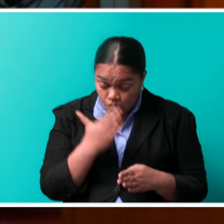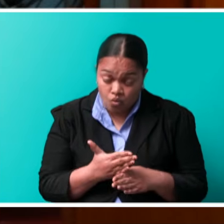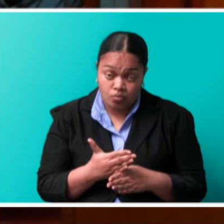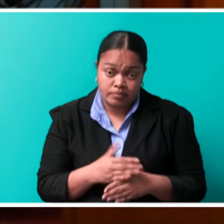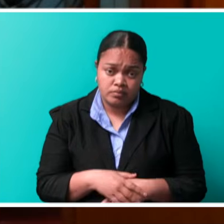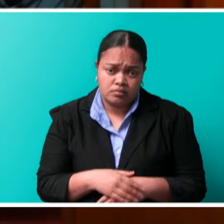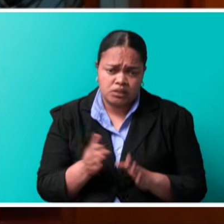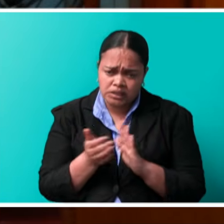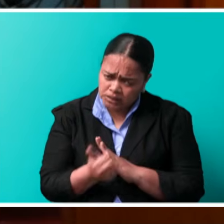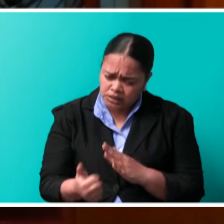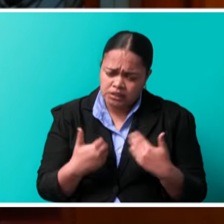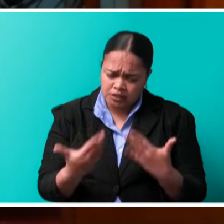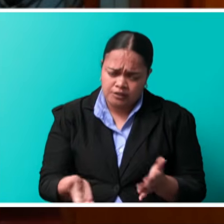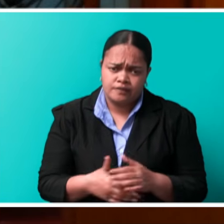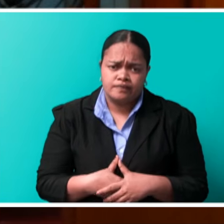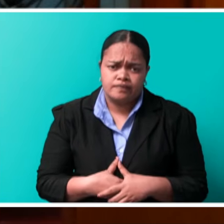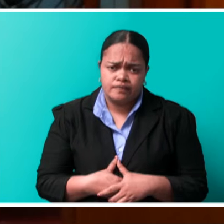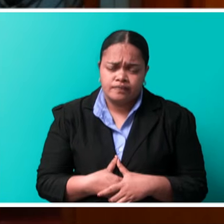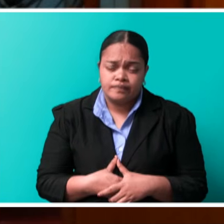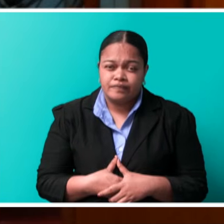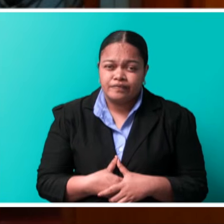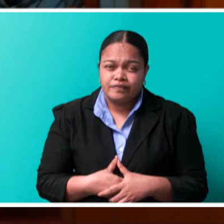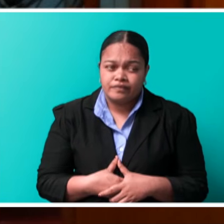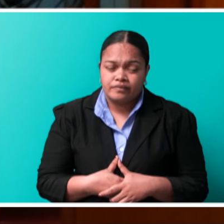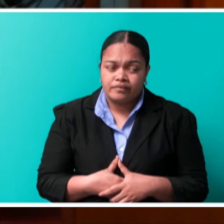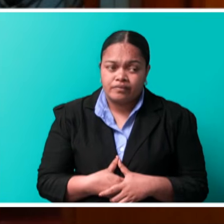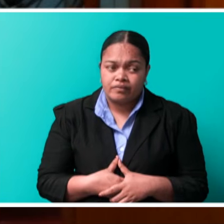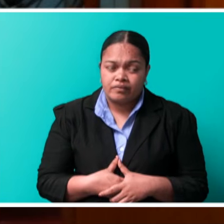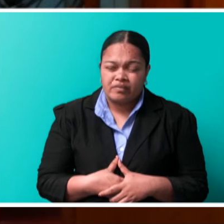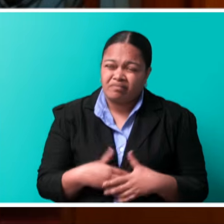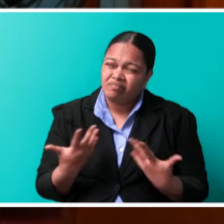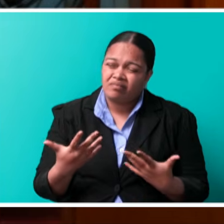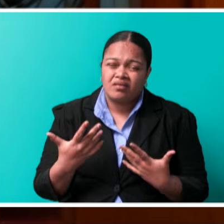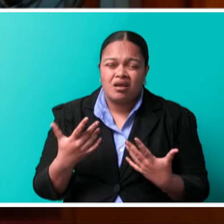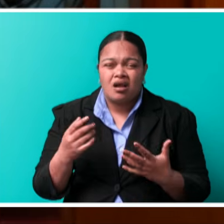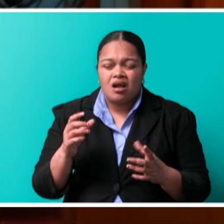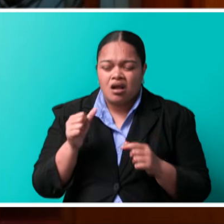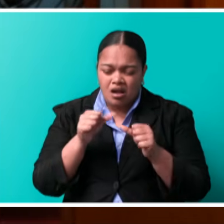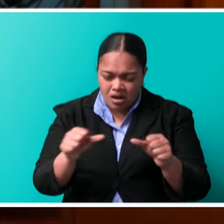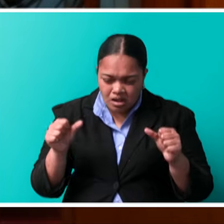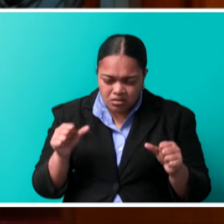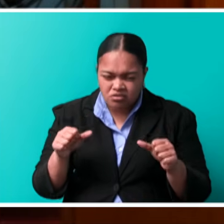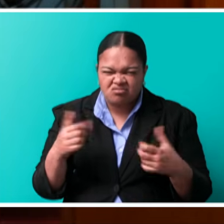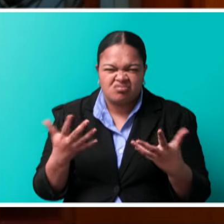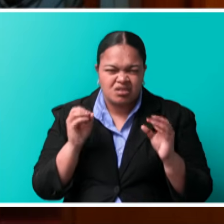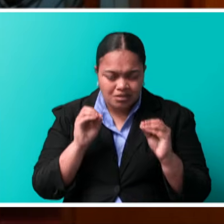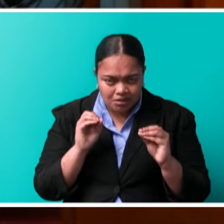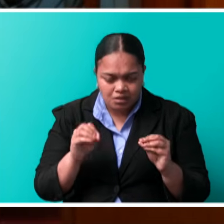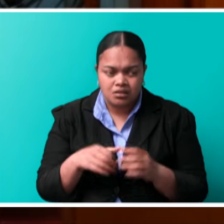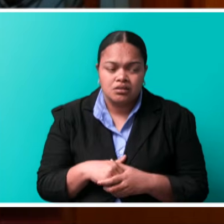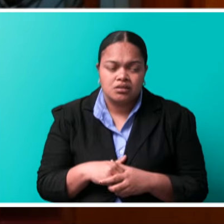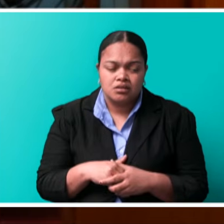the skills Fiji needs: technical, digital, agricultural, health, teaching,